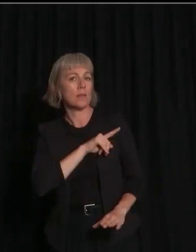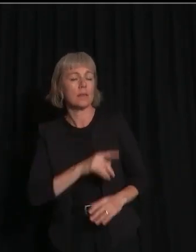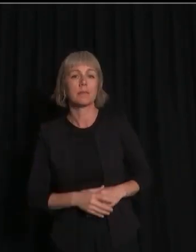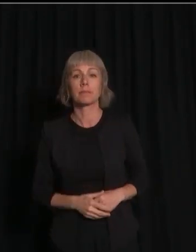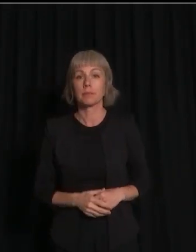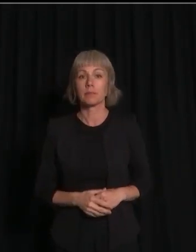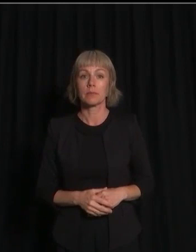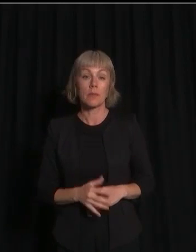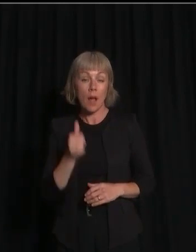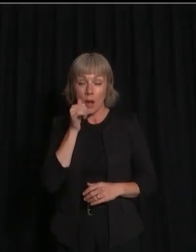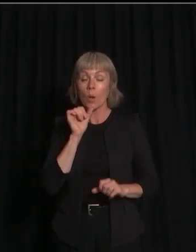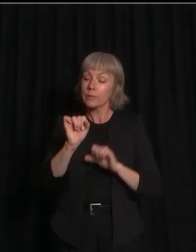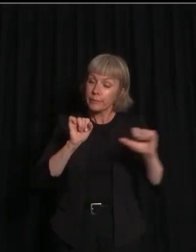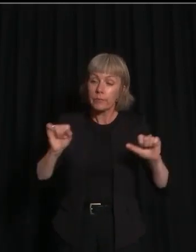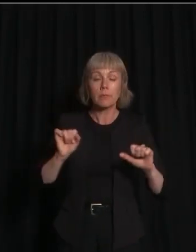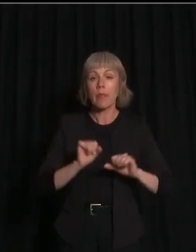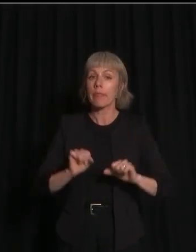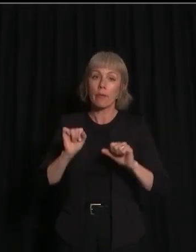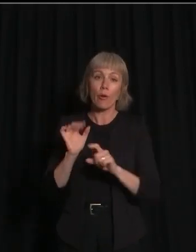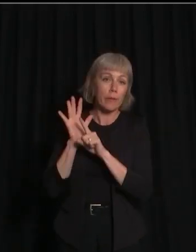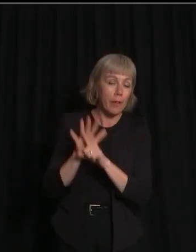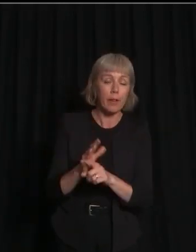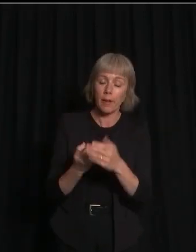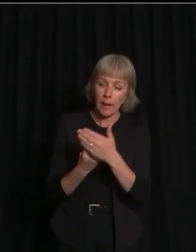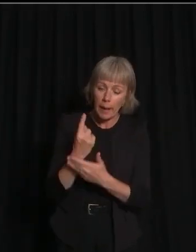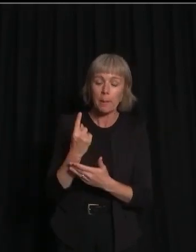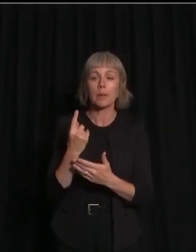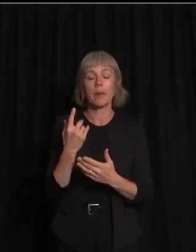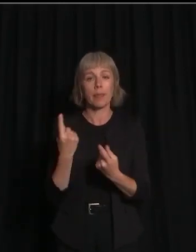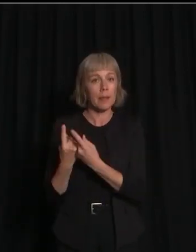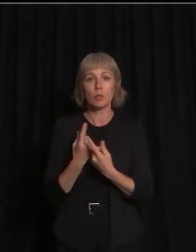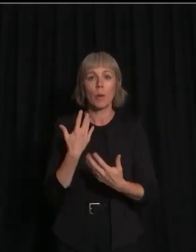know everyone's got fights and rights and stuff that we need to have addressed, but